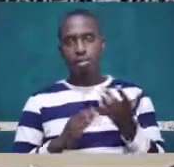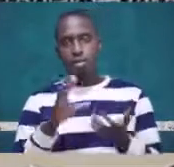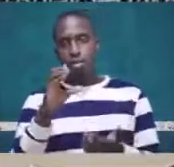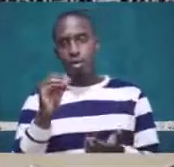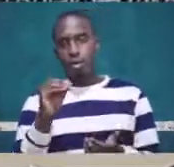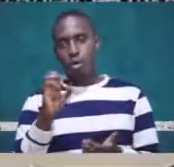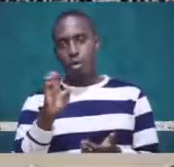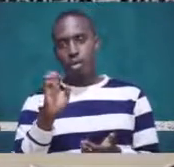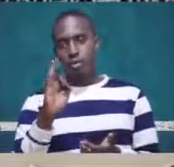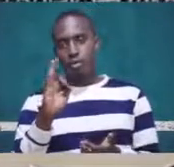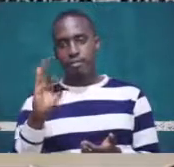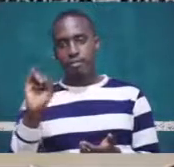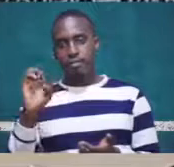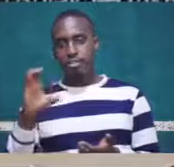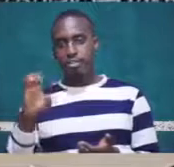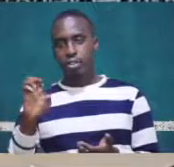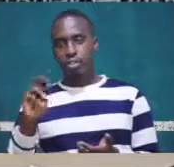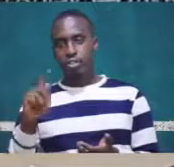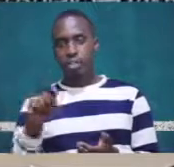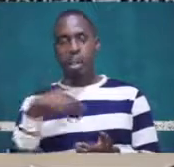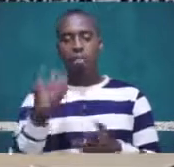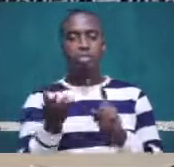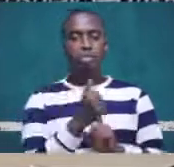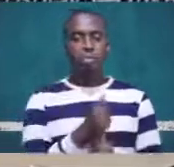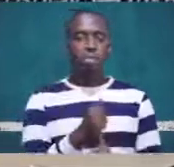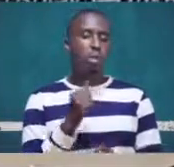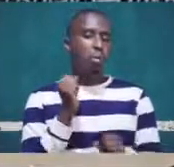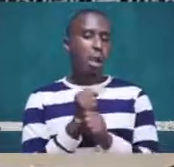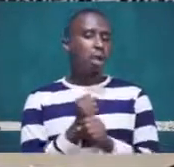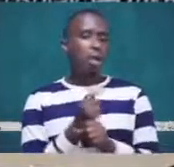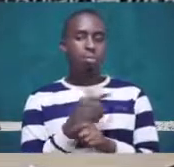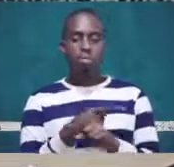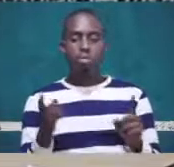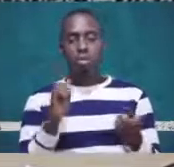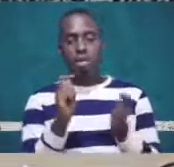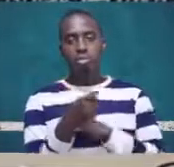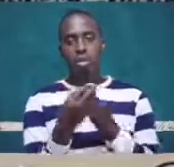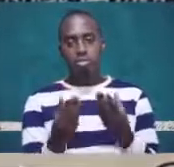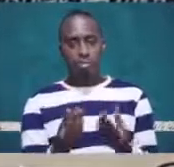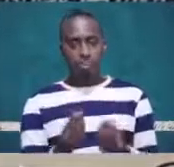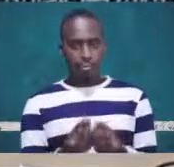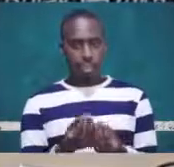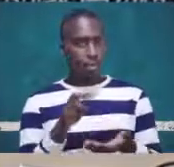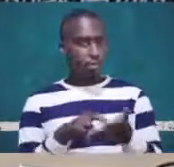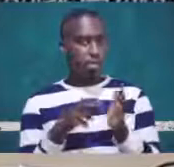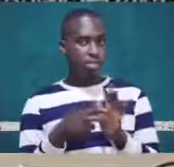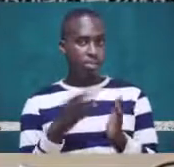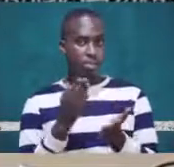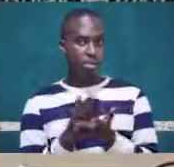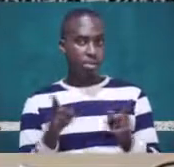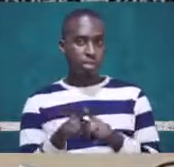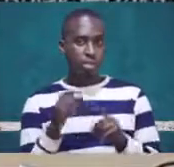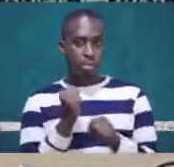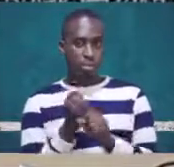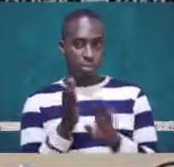coefficient. After getting those coefficients, the work will be very simple. So it means that, as we did